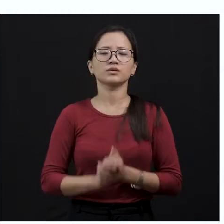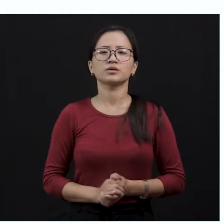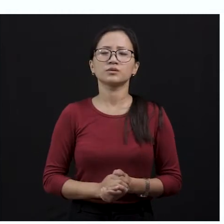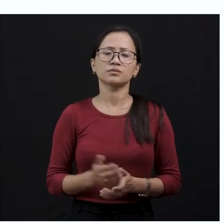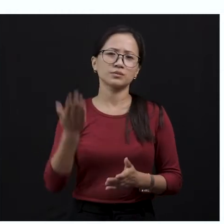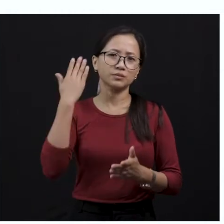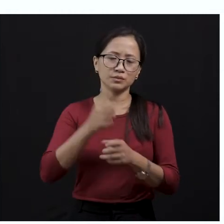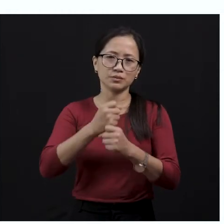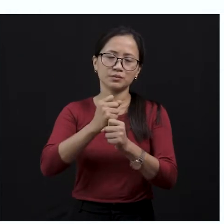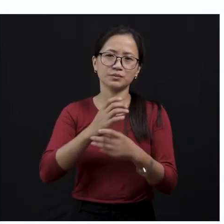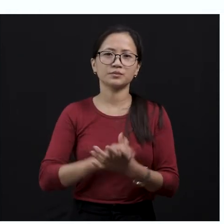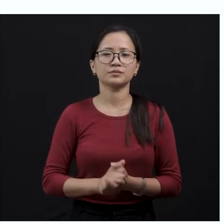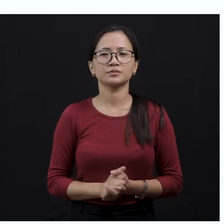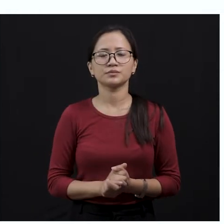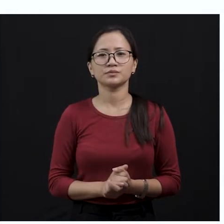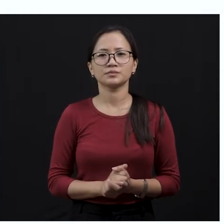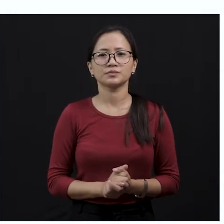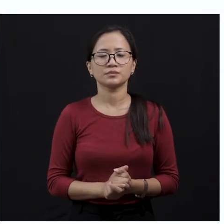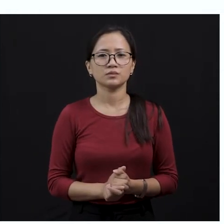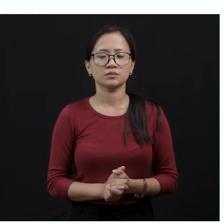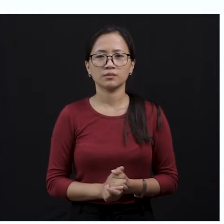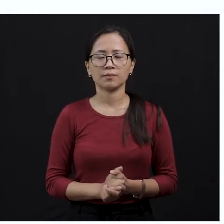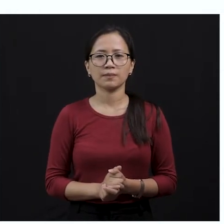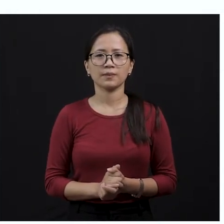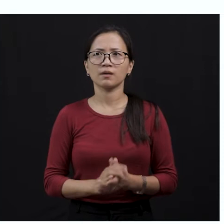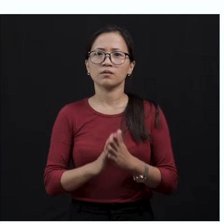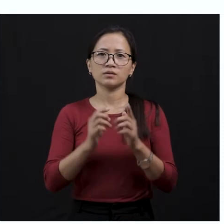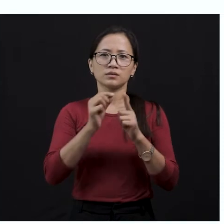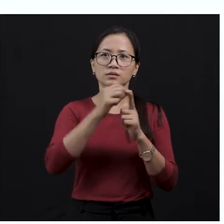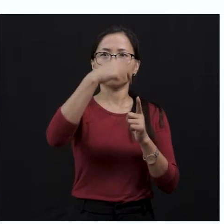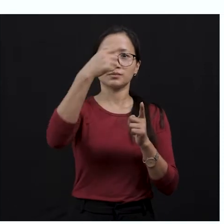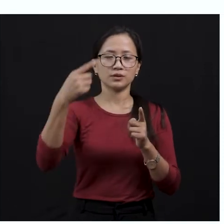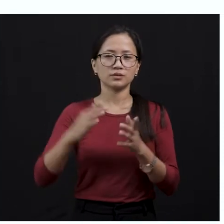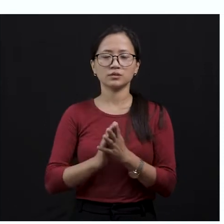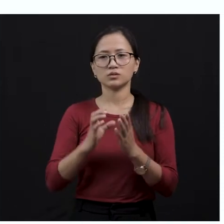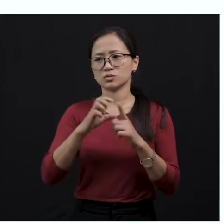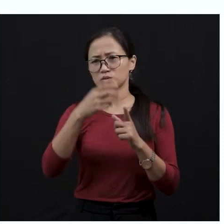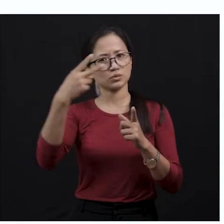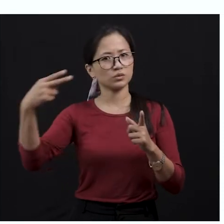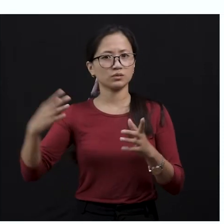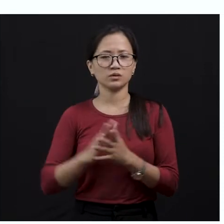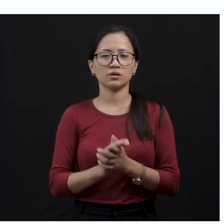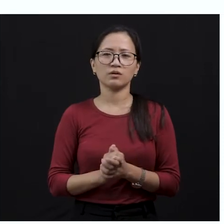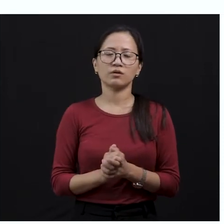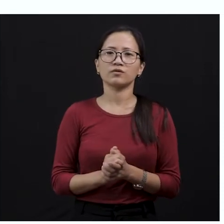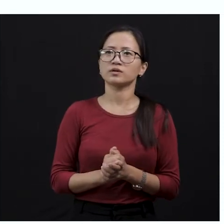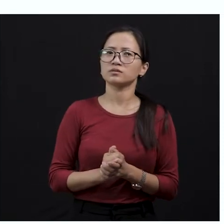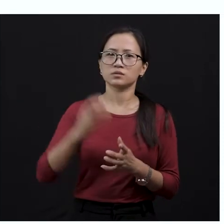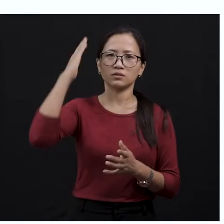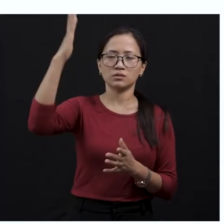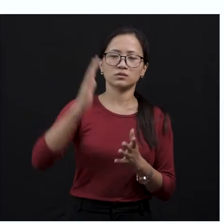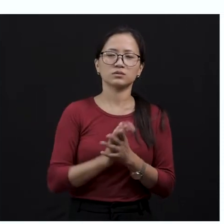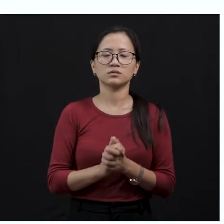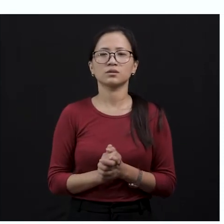ancient people, and in these buildings they have also made paintings and drawings of their gods and